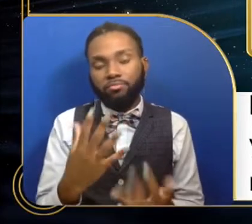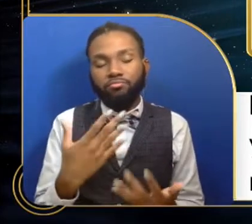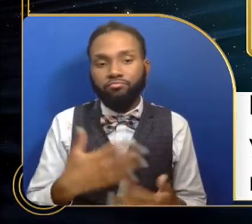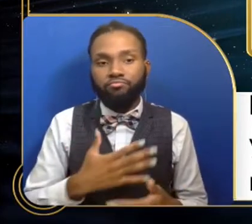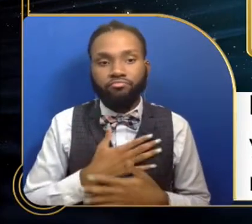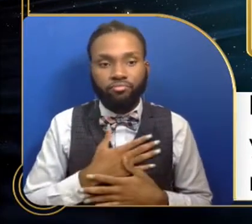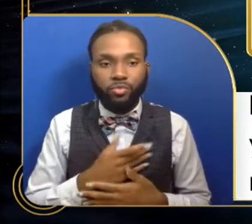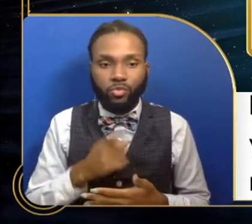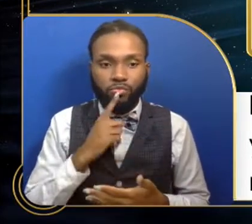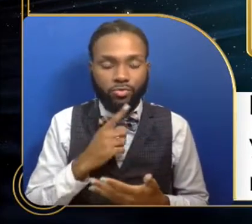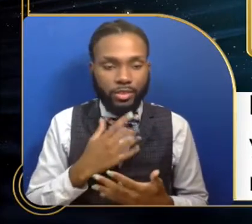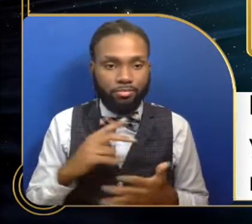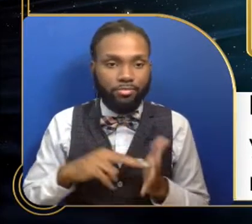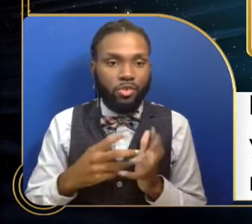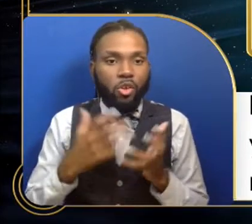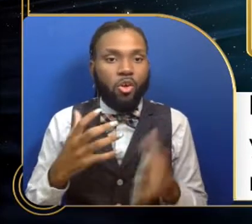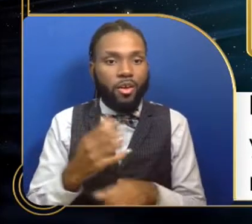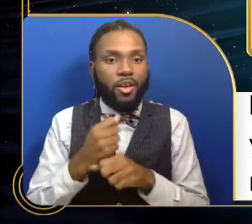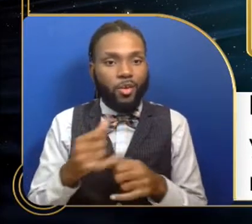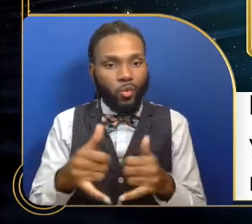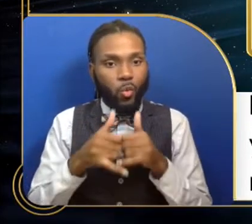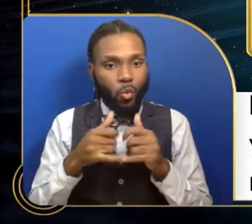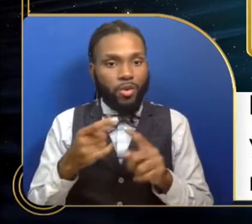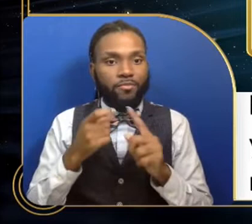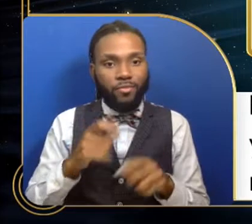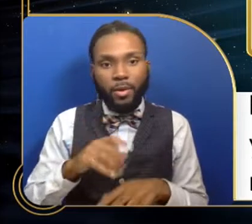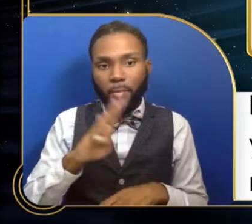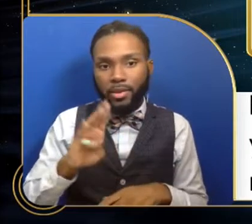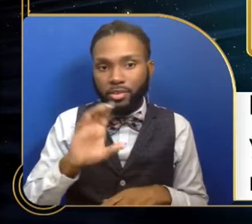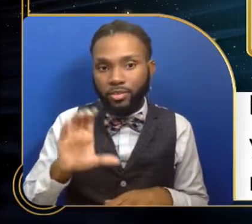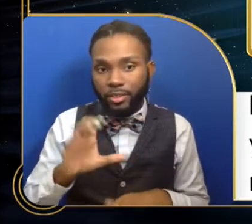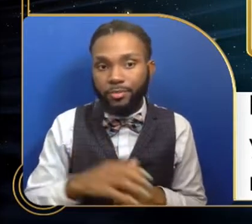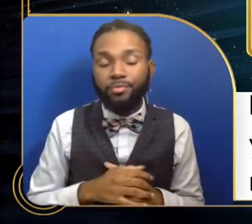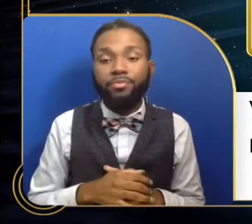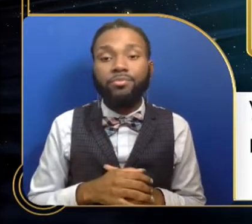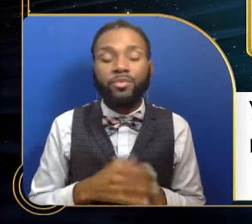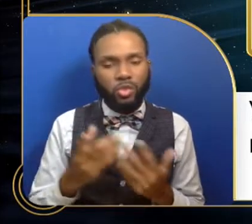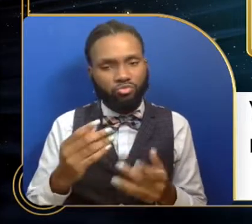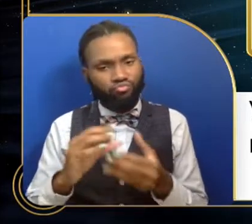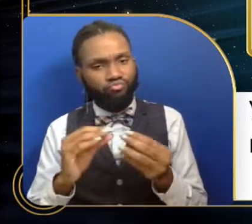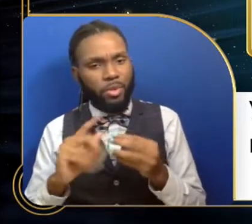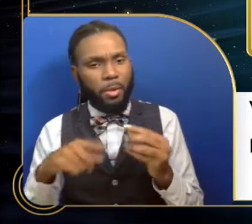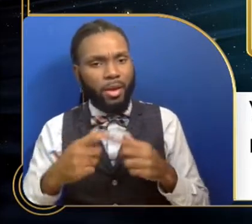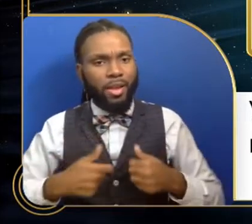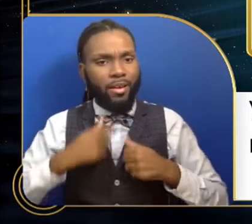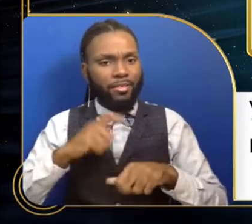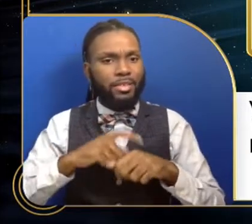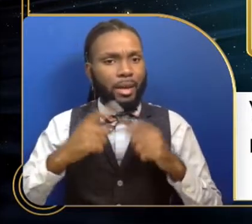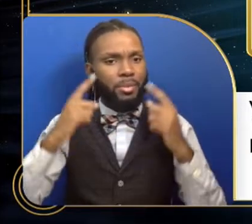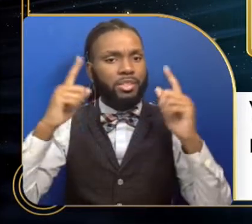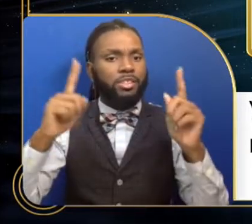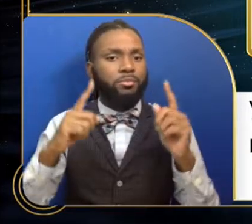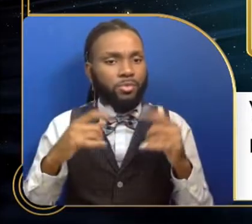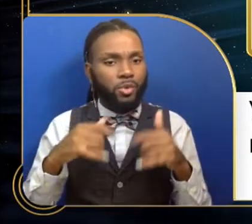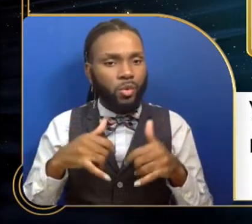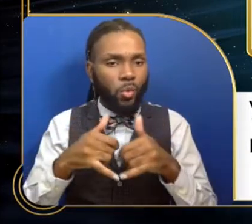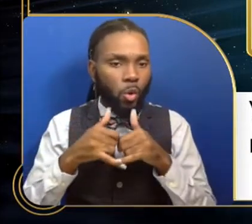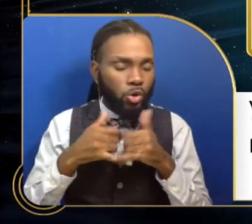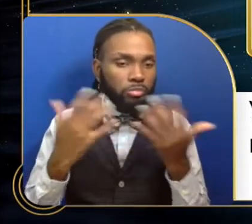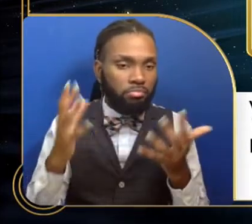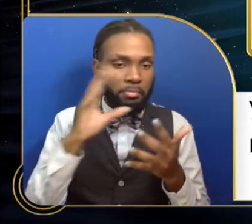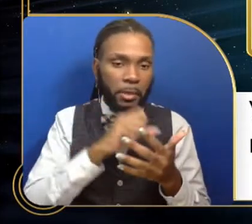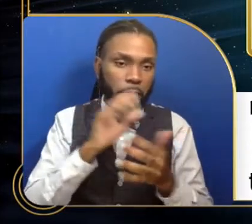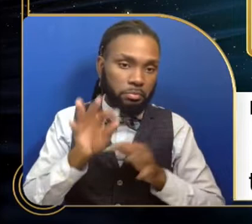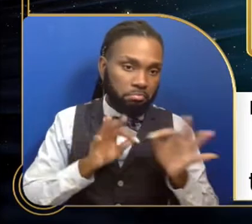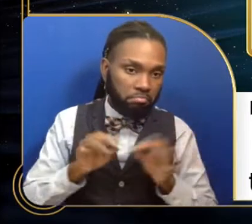Center. You want to tell me, it's a Lifetime Achievement Award, so I want to tell you a little bit about my life. If I have a